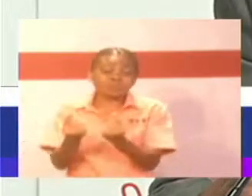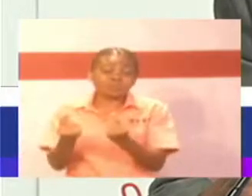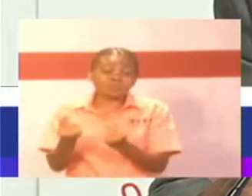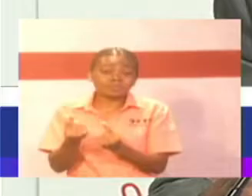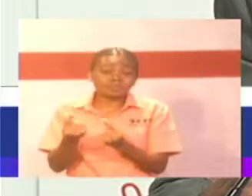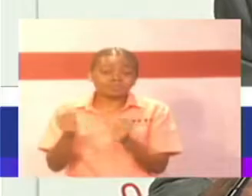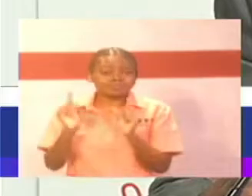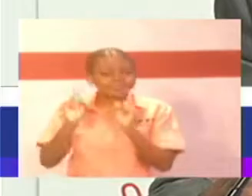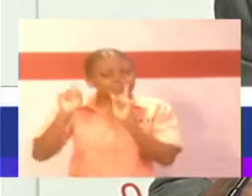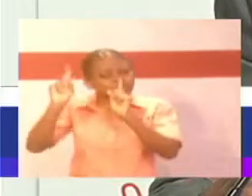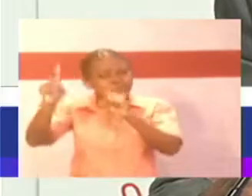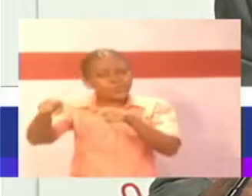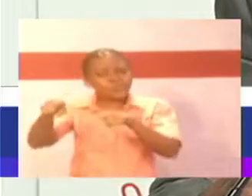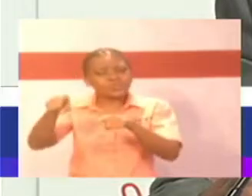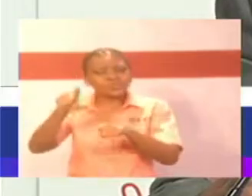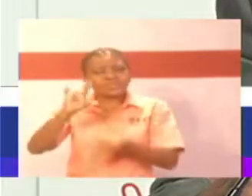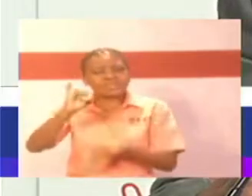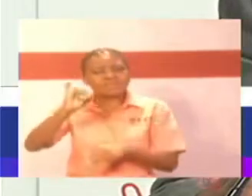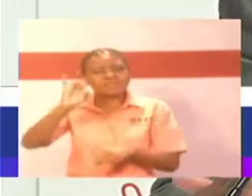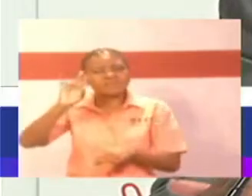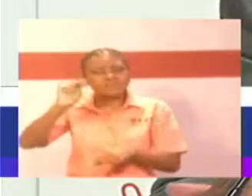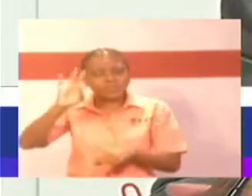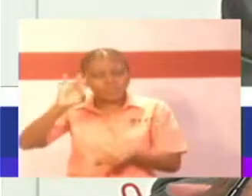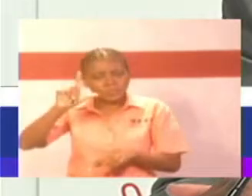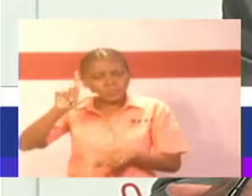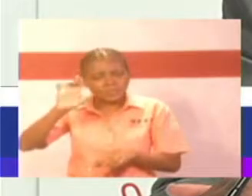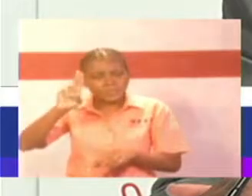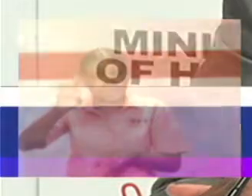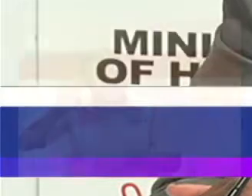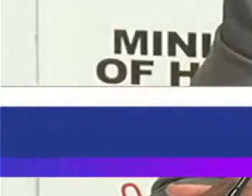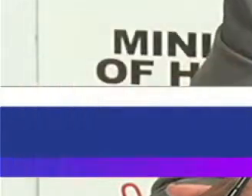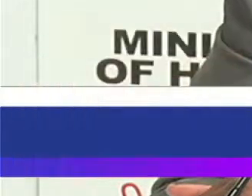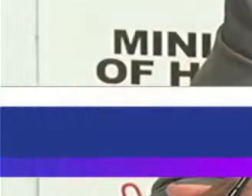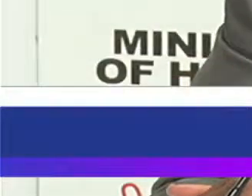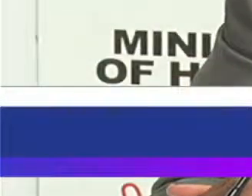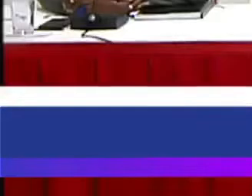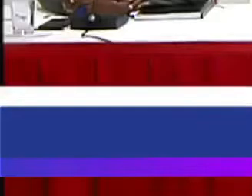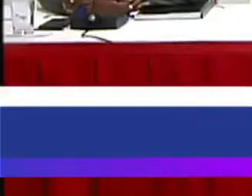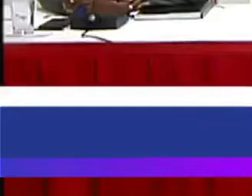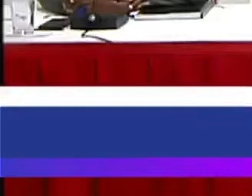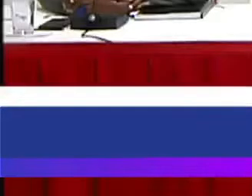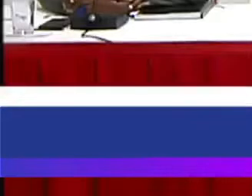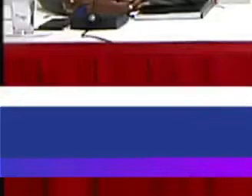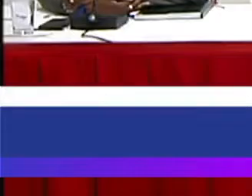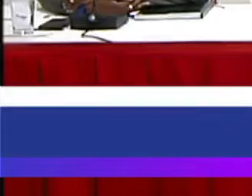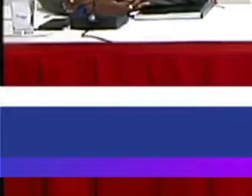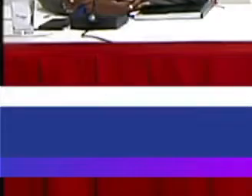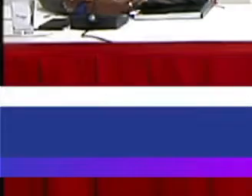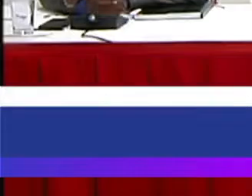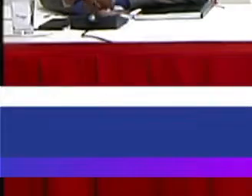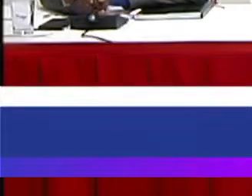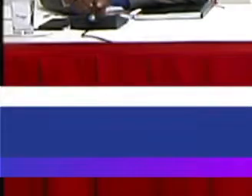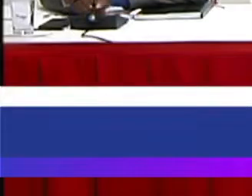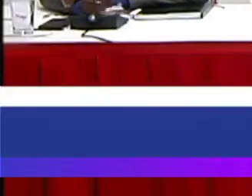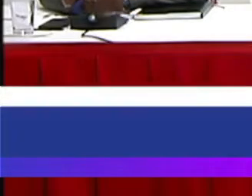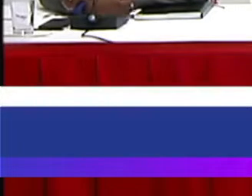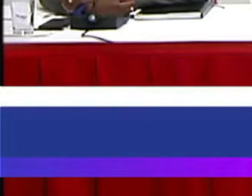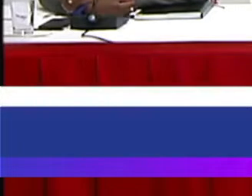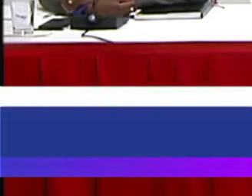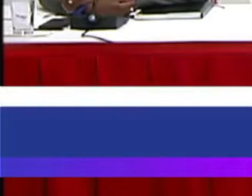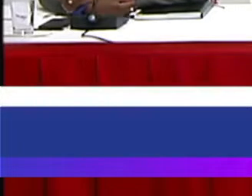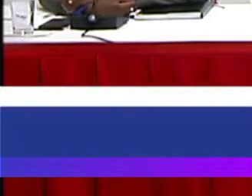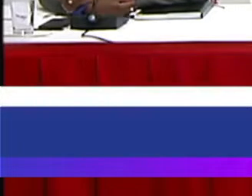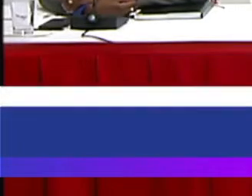their influenza vaccinations. Thank you, Mr. Alexander. Thanks again, Dr. Hines. Next up is the question and answer